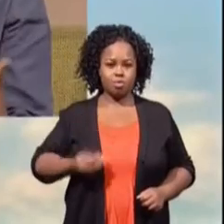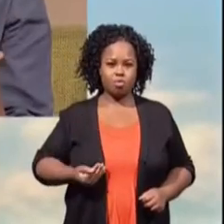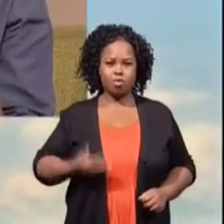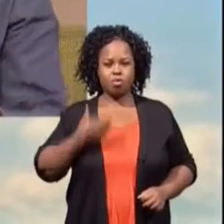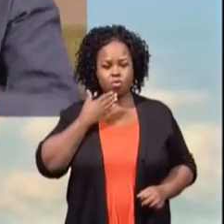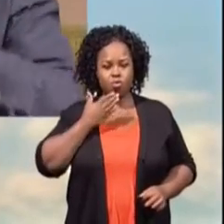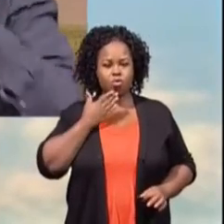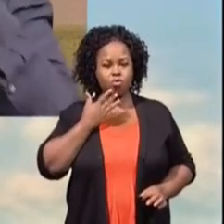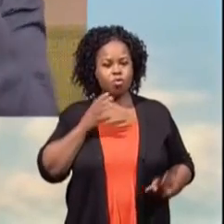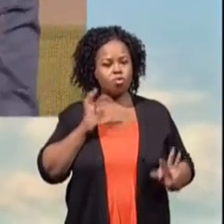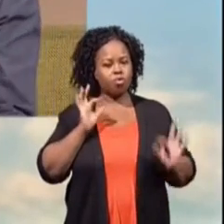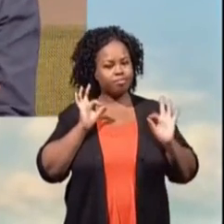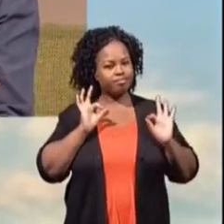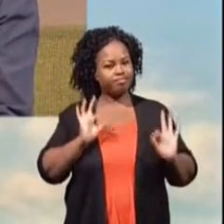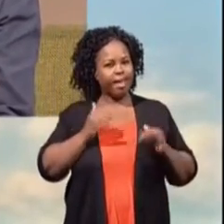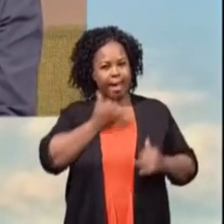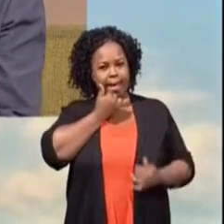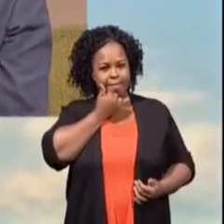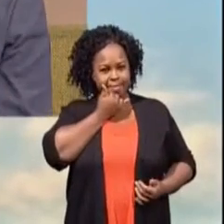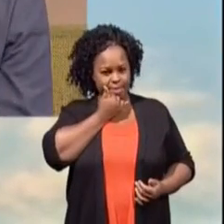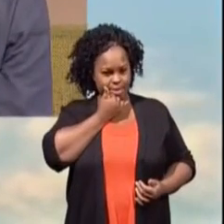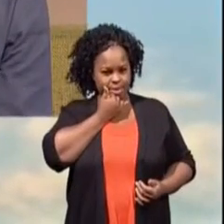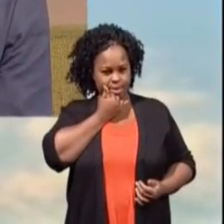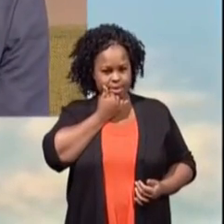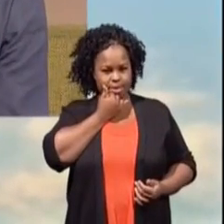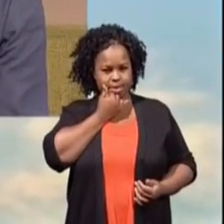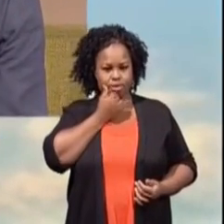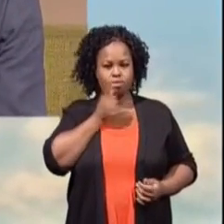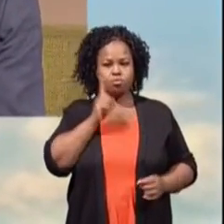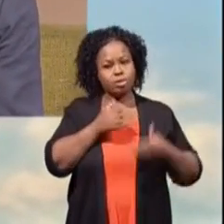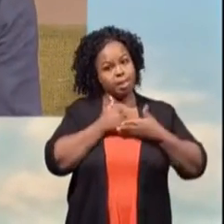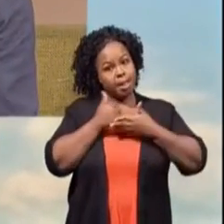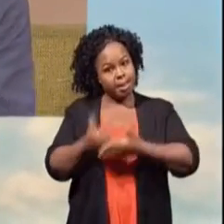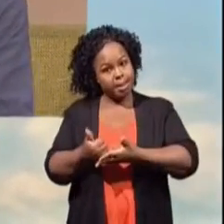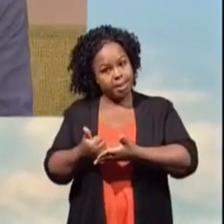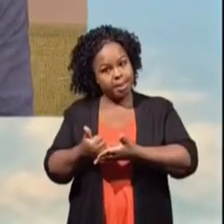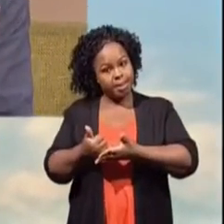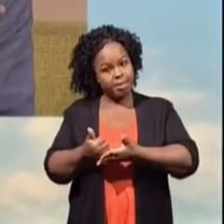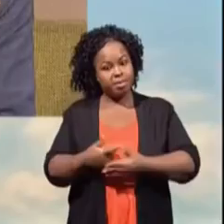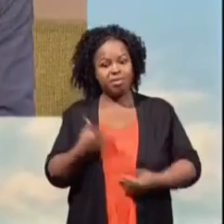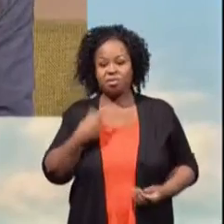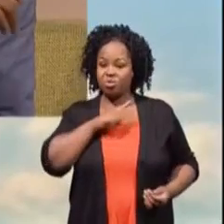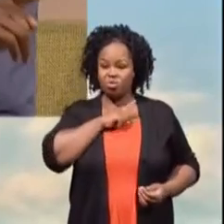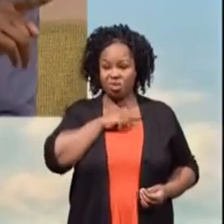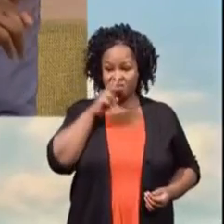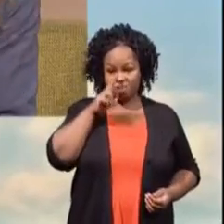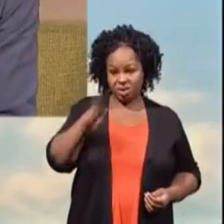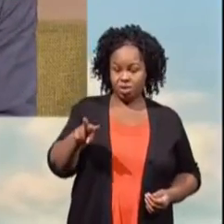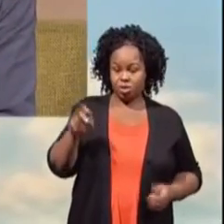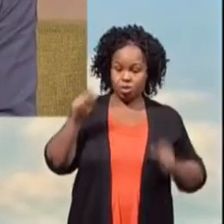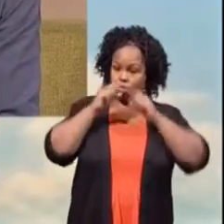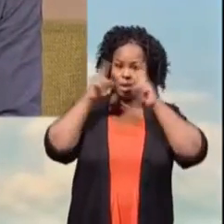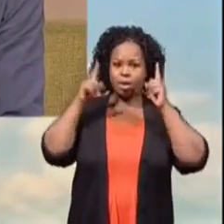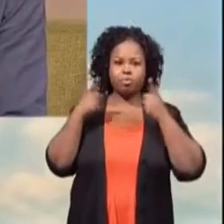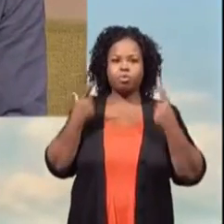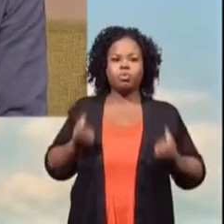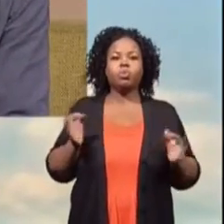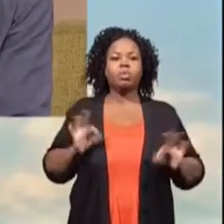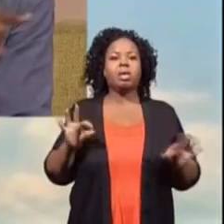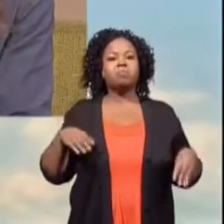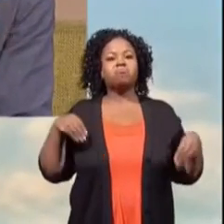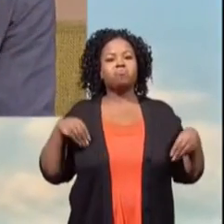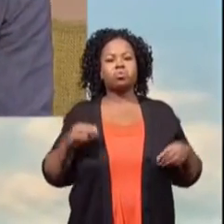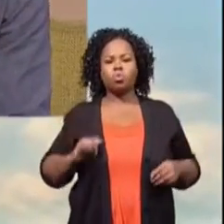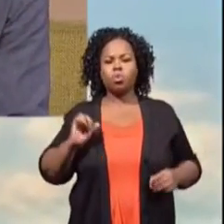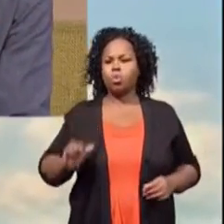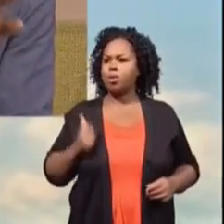unkosikazi ophilile o happy assist athi ngokubhekile la uvuka